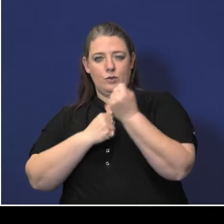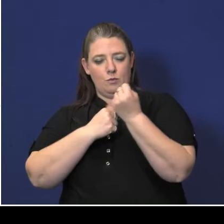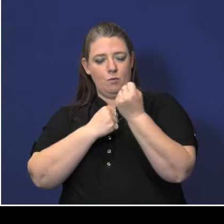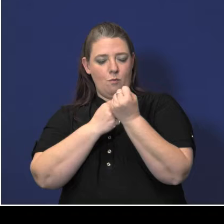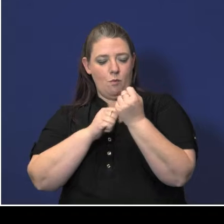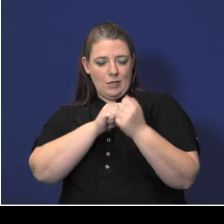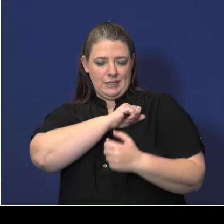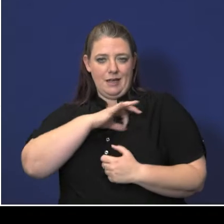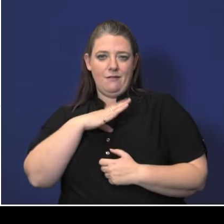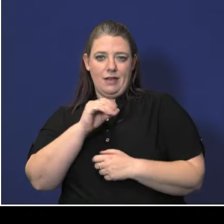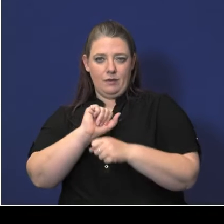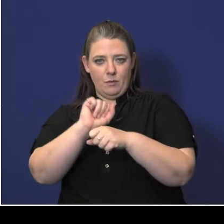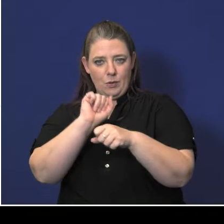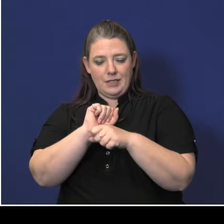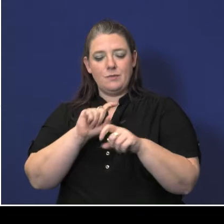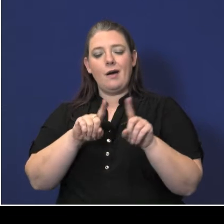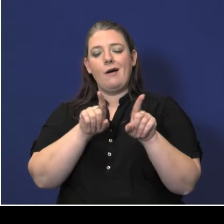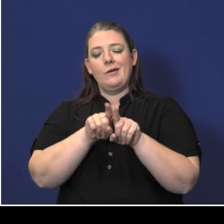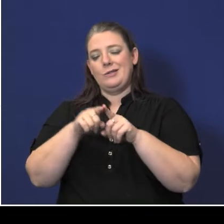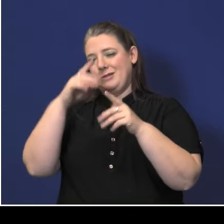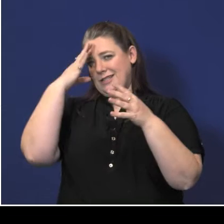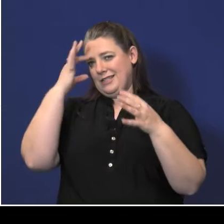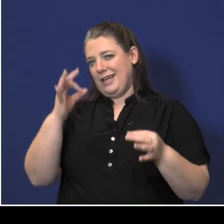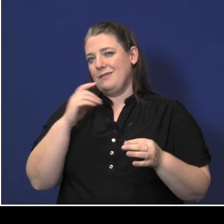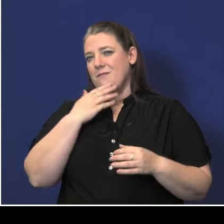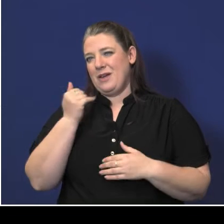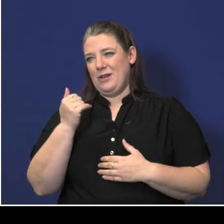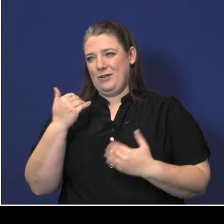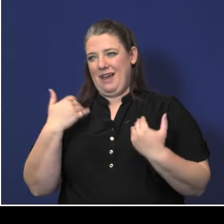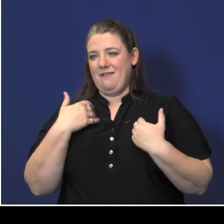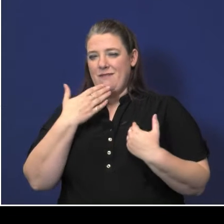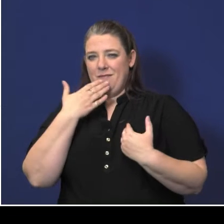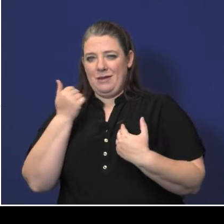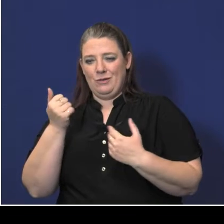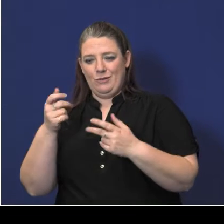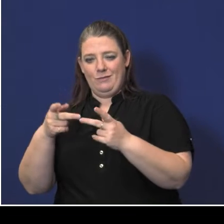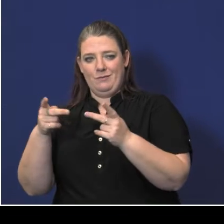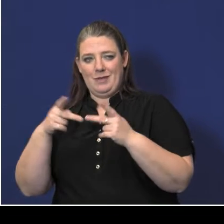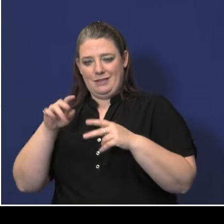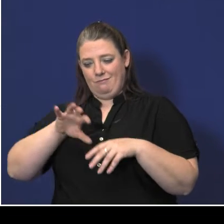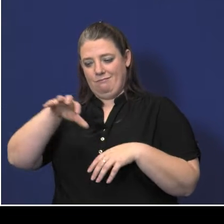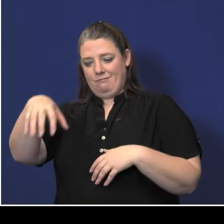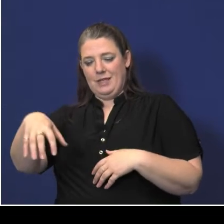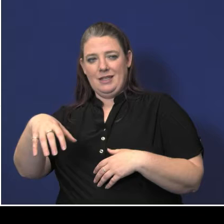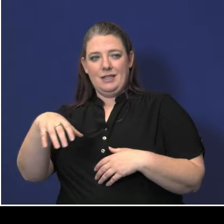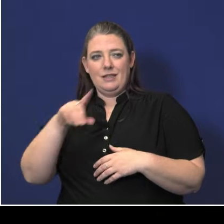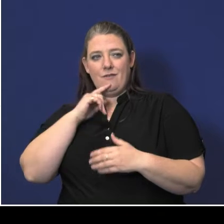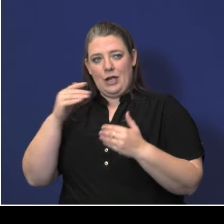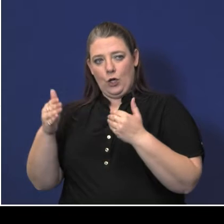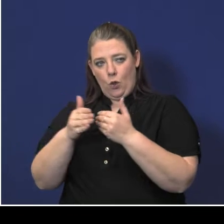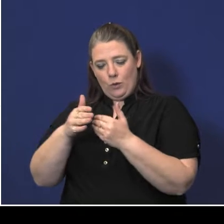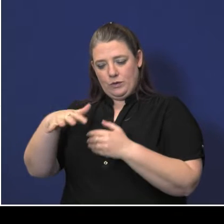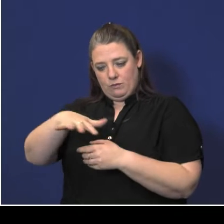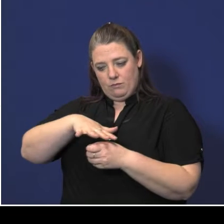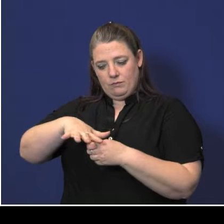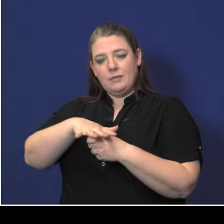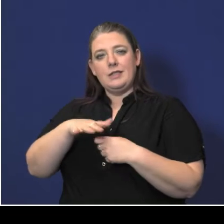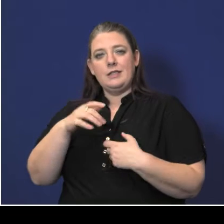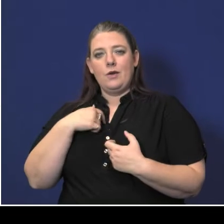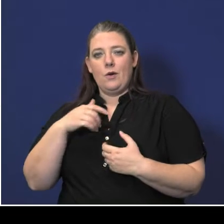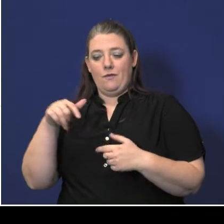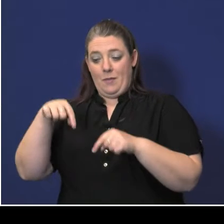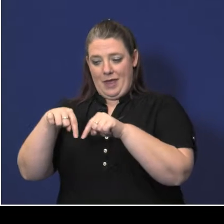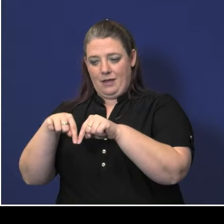and employees. But it was decided that it was probably a better house over here. Again, they're very close to each other. So from here, they will be able